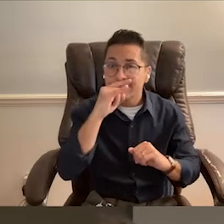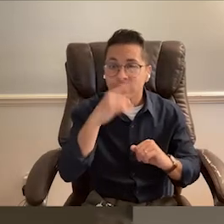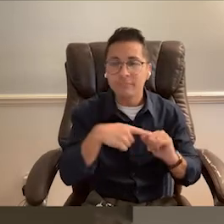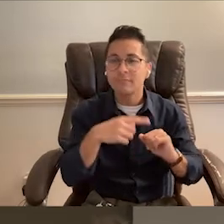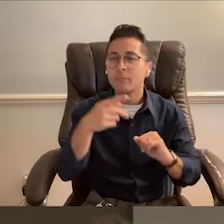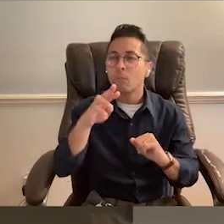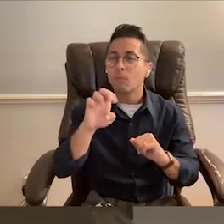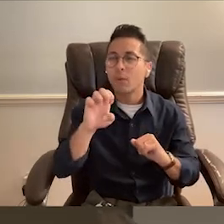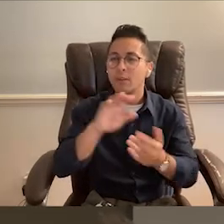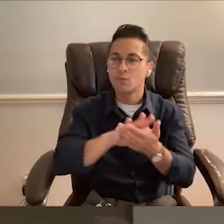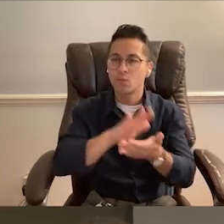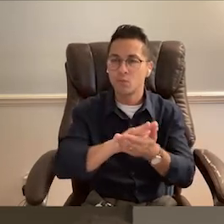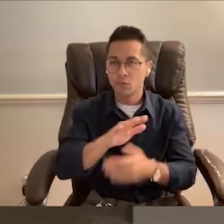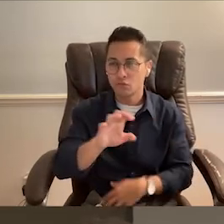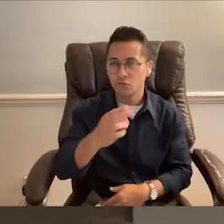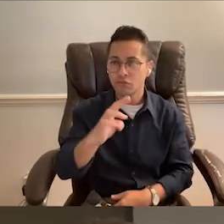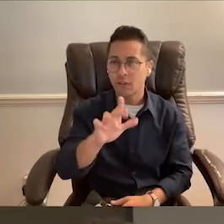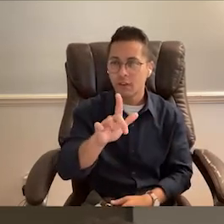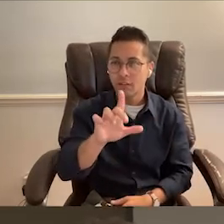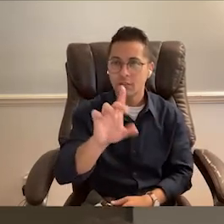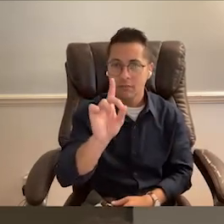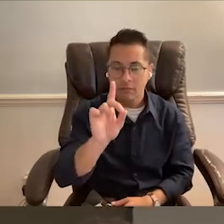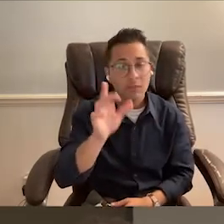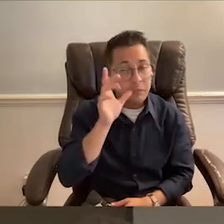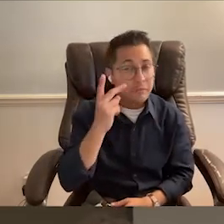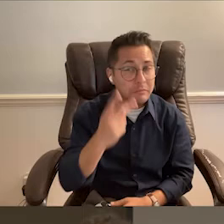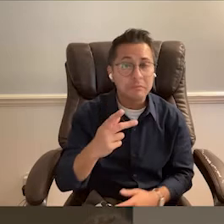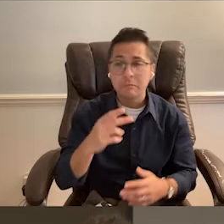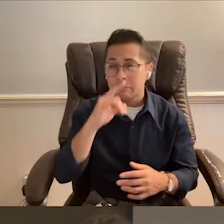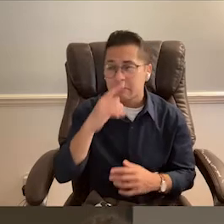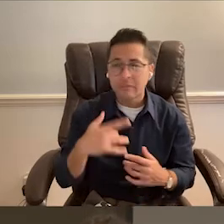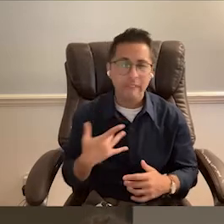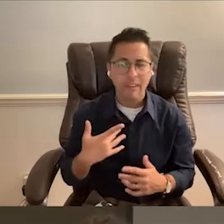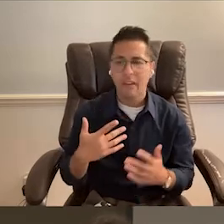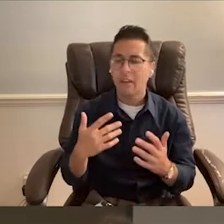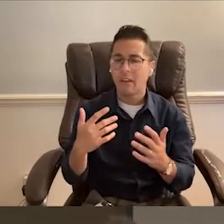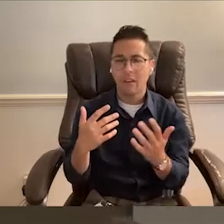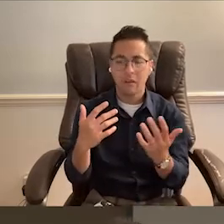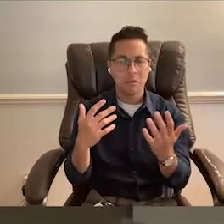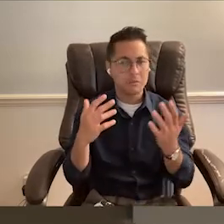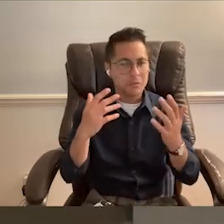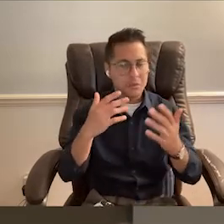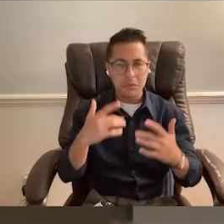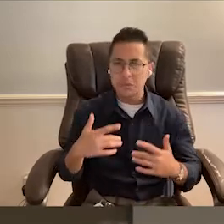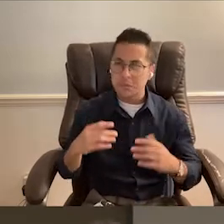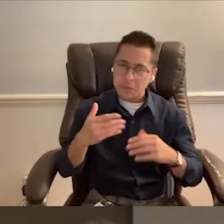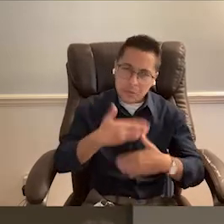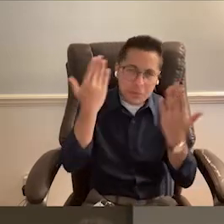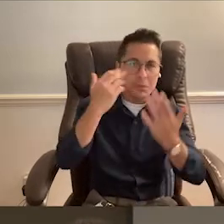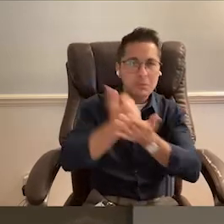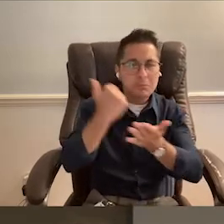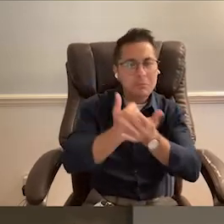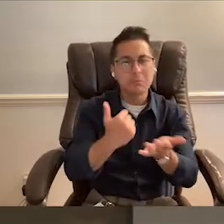if you look at it for kids, if you look at it for a preschool child, you're going to have kids that